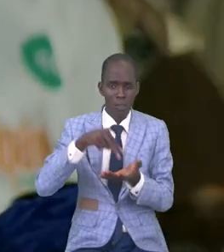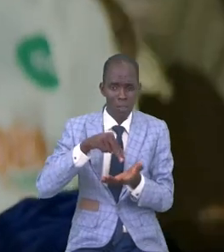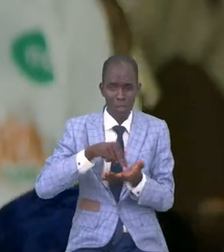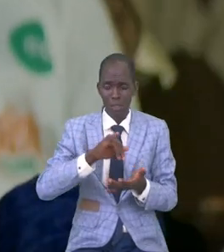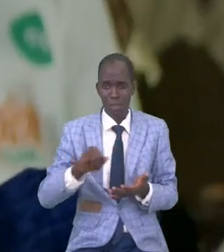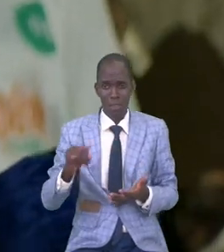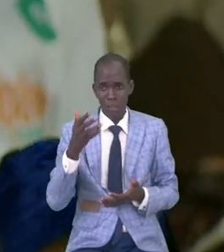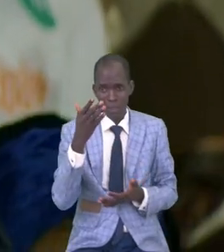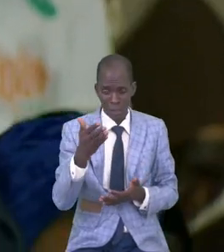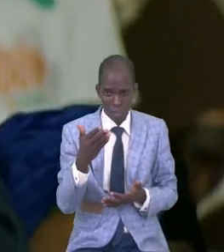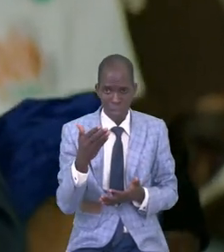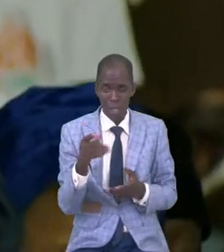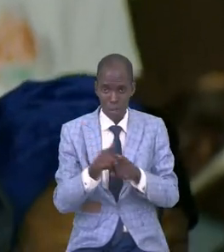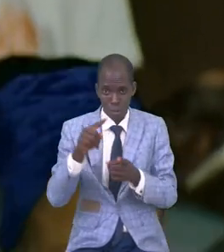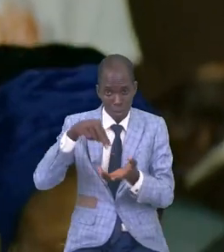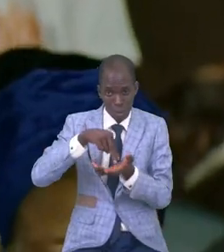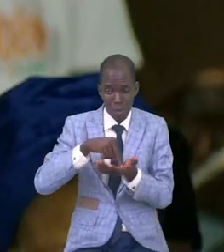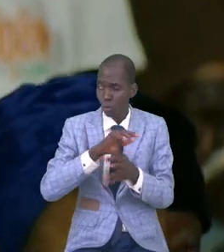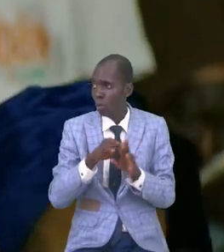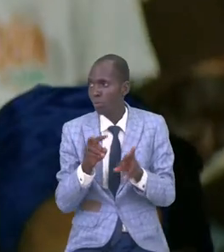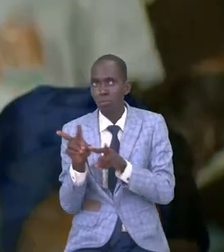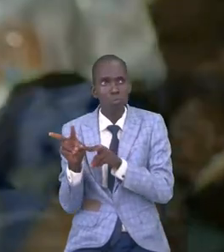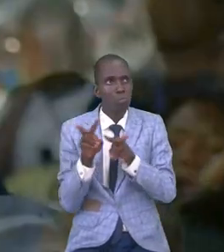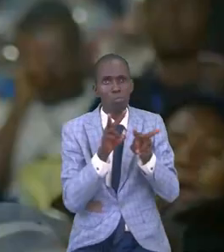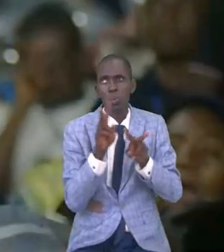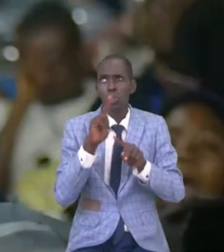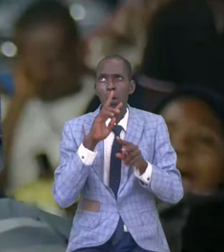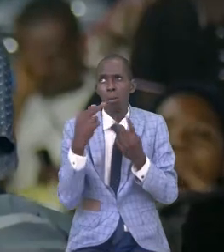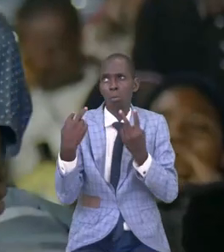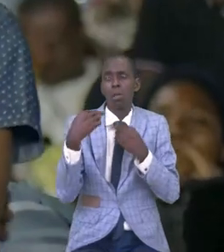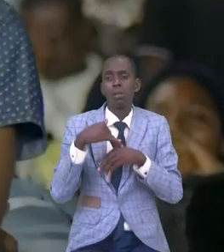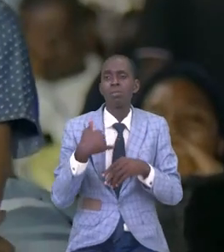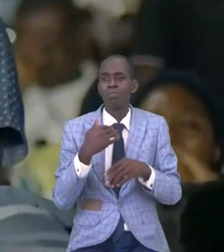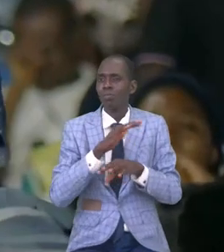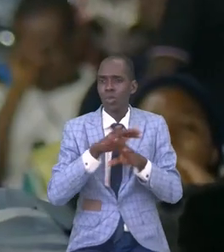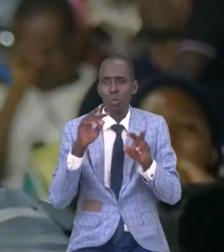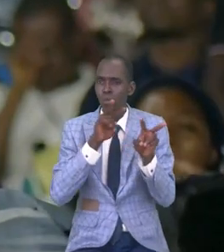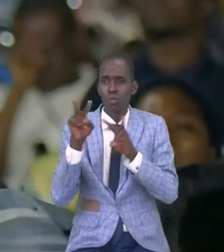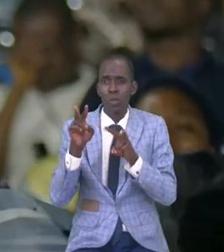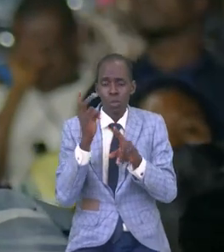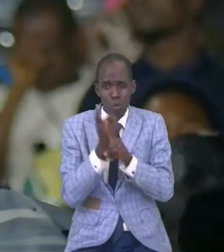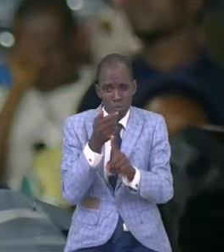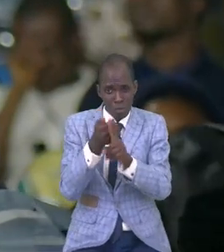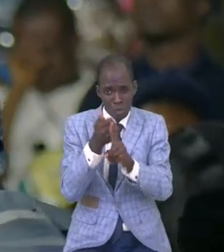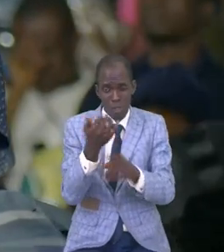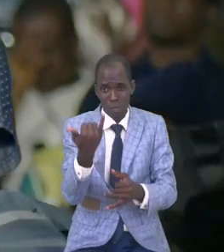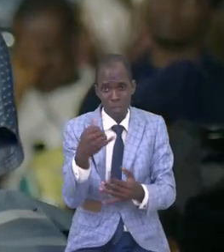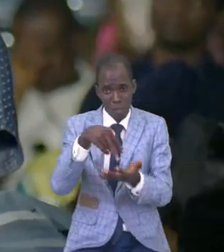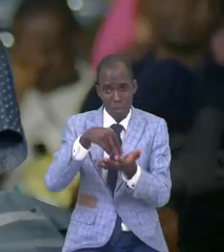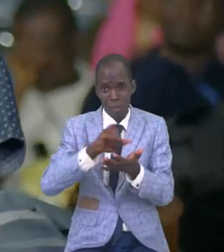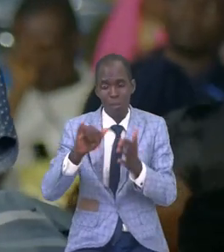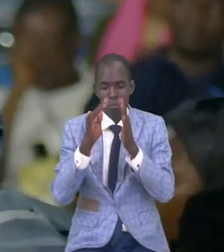the Lord, tell the Lord, oh Lord, I know I'm a sinner. I'm in bondage to